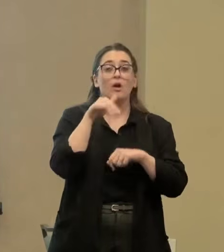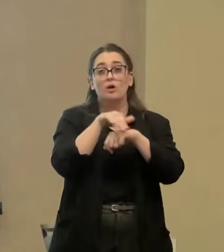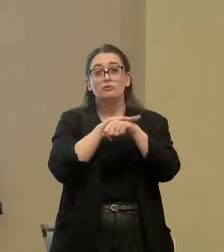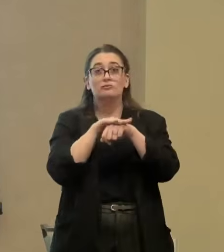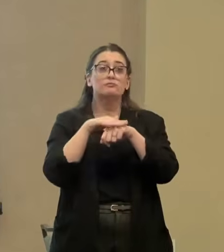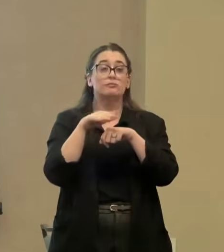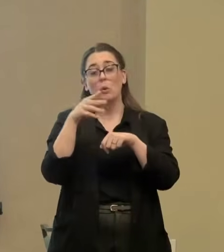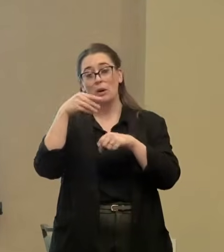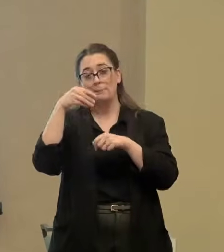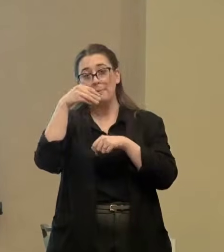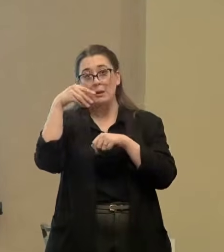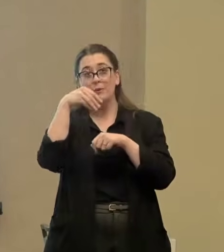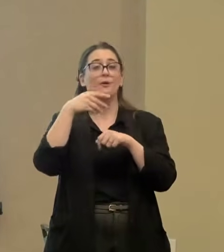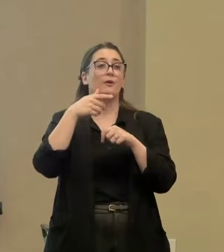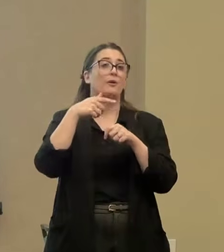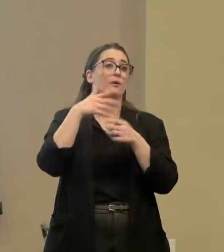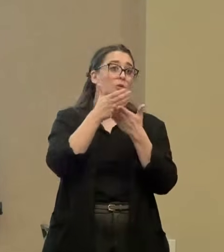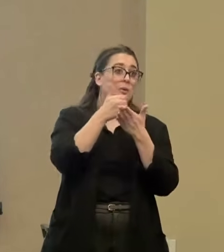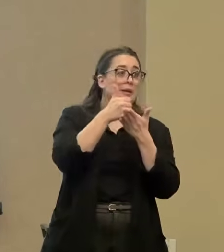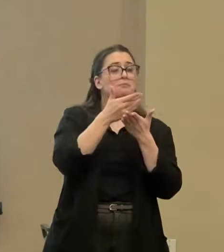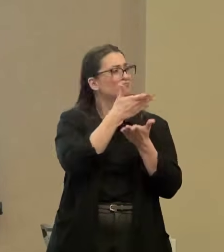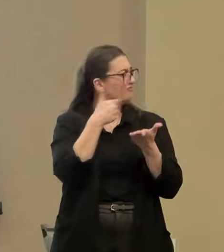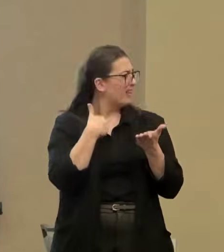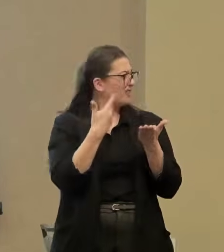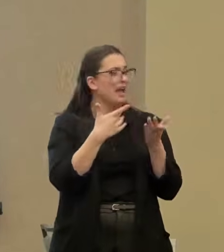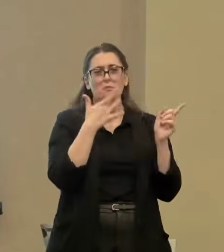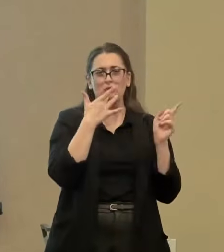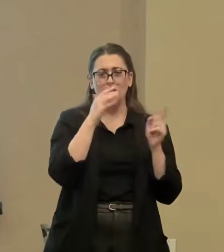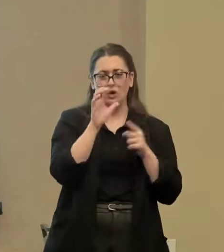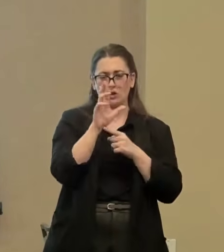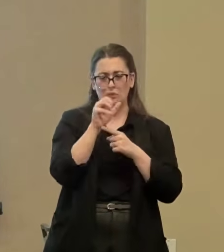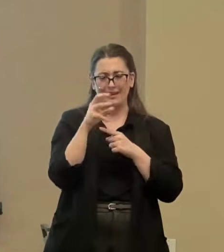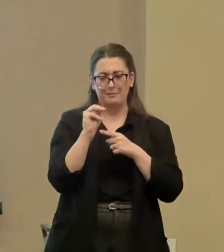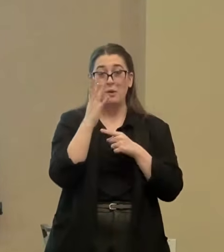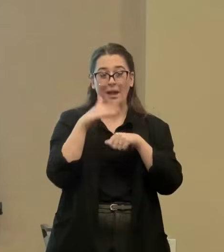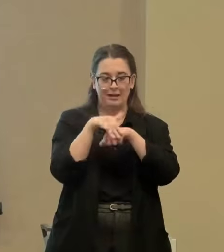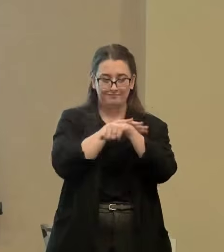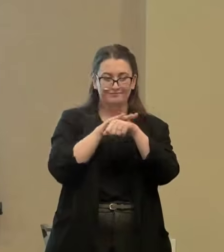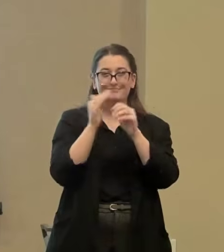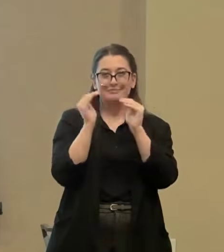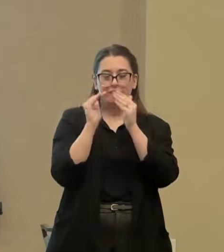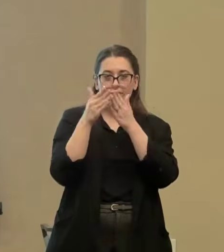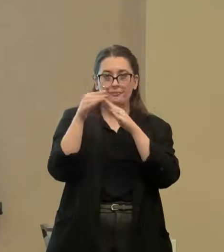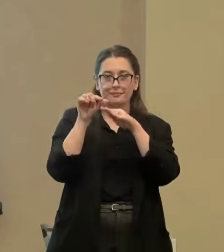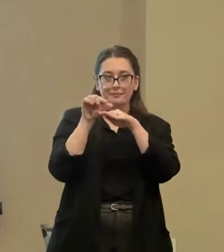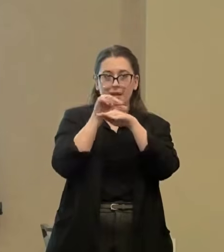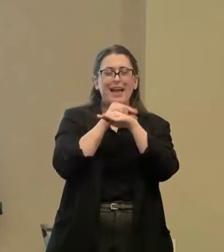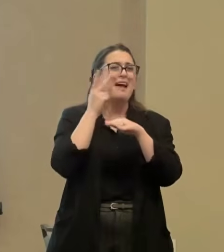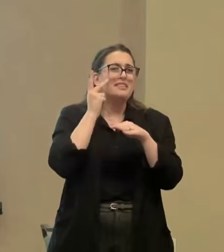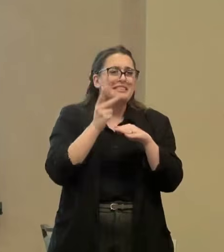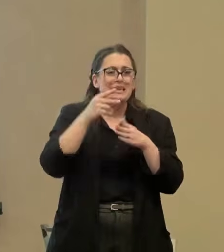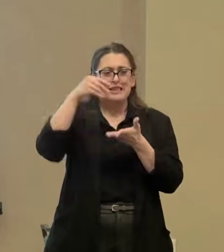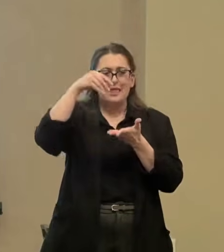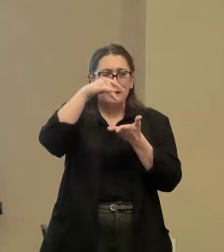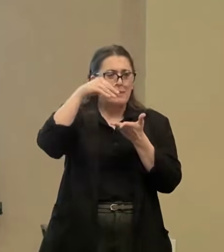like a powder versus like a cream? I like a cream because it goes on evenly. I've seen people do the powders and